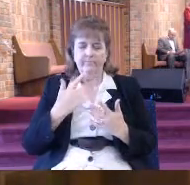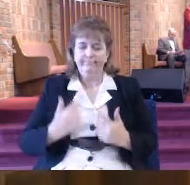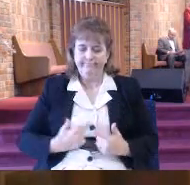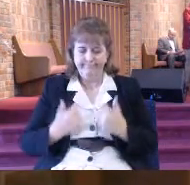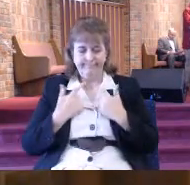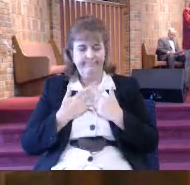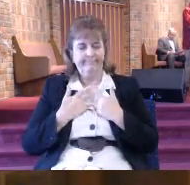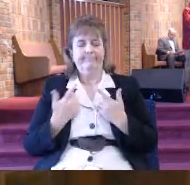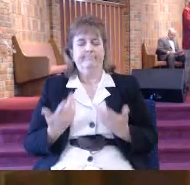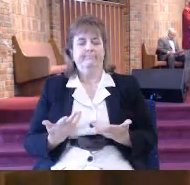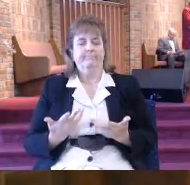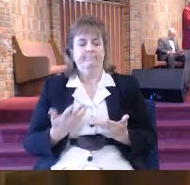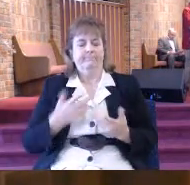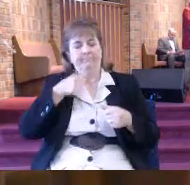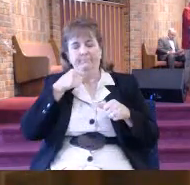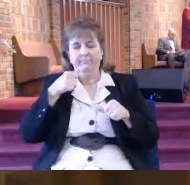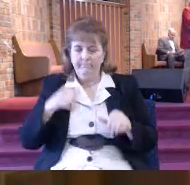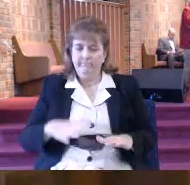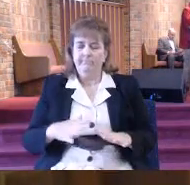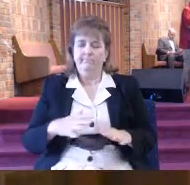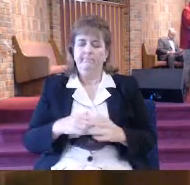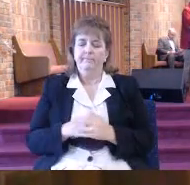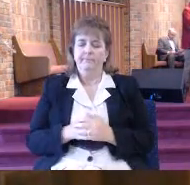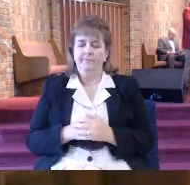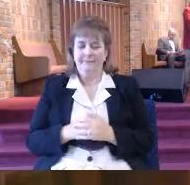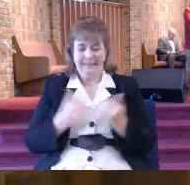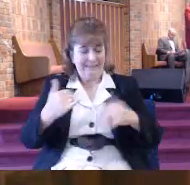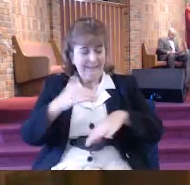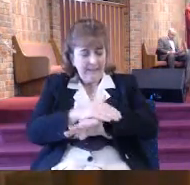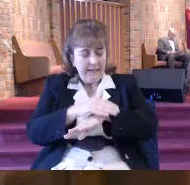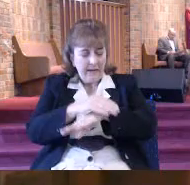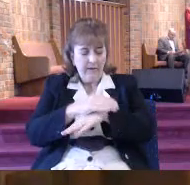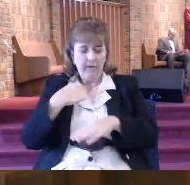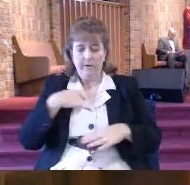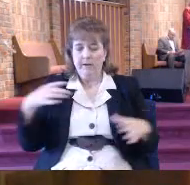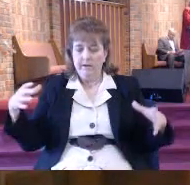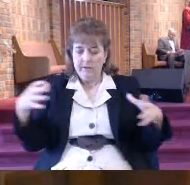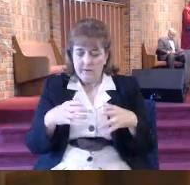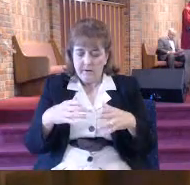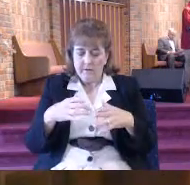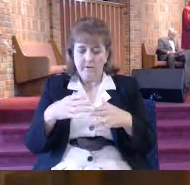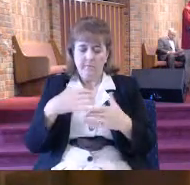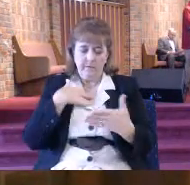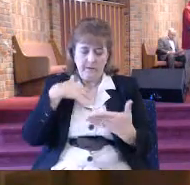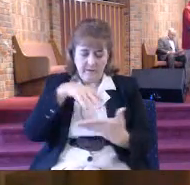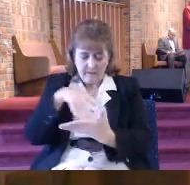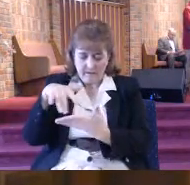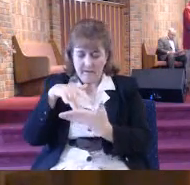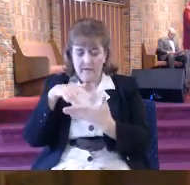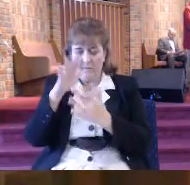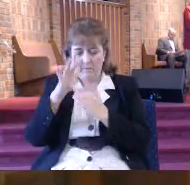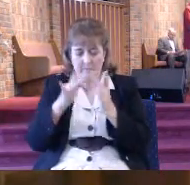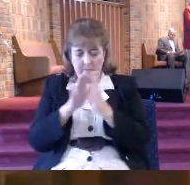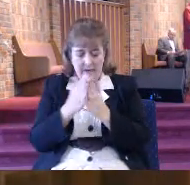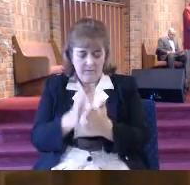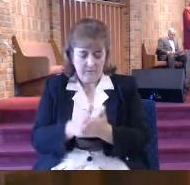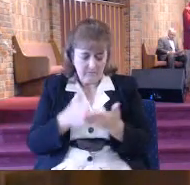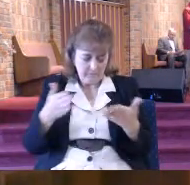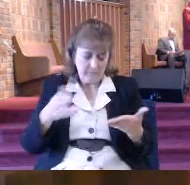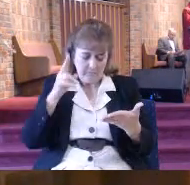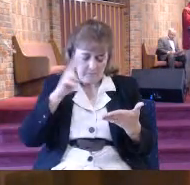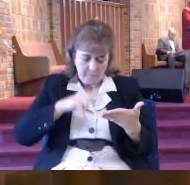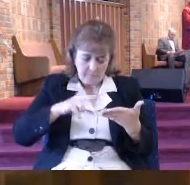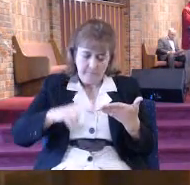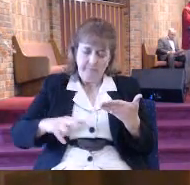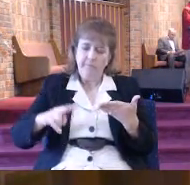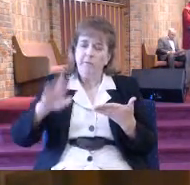tonight and another opportunity to come together, to open up our Bibles, to study another message from your